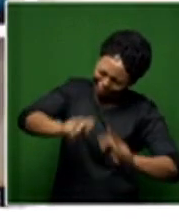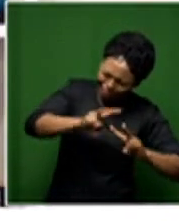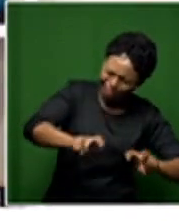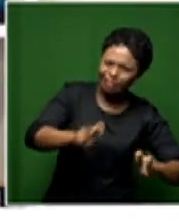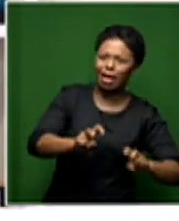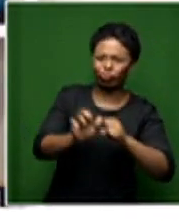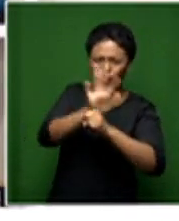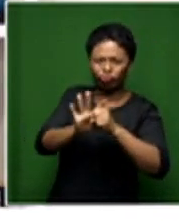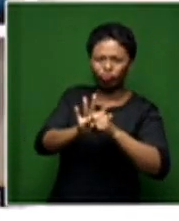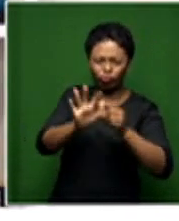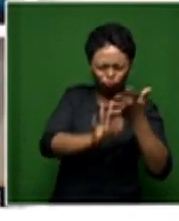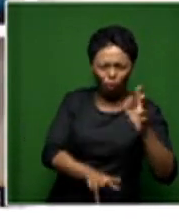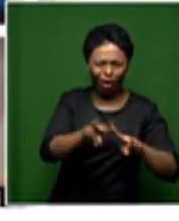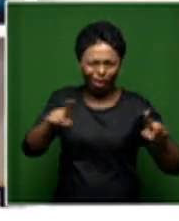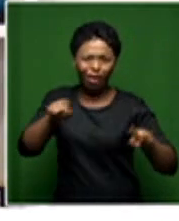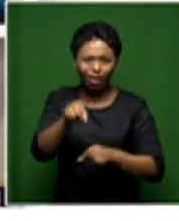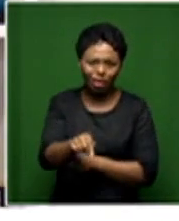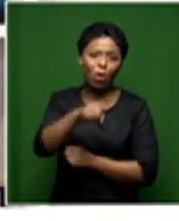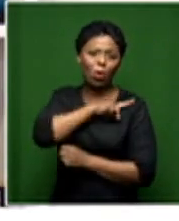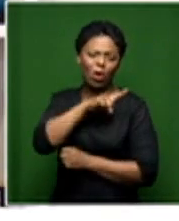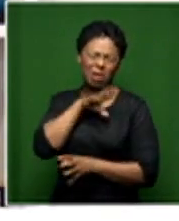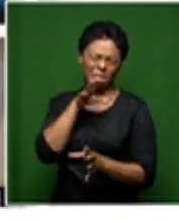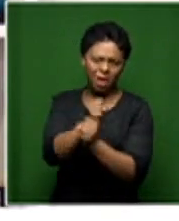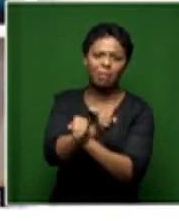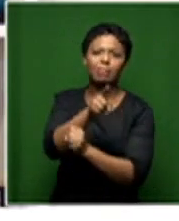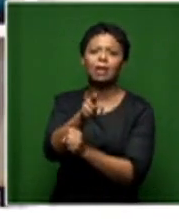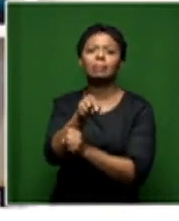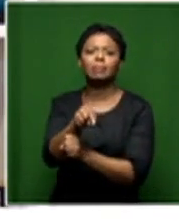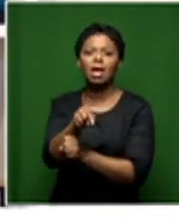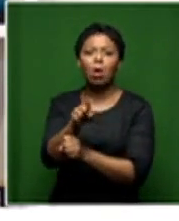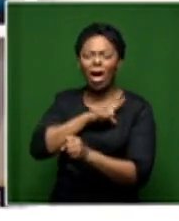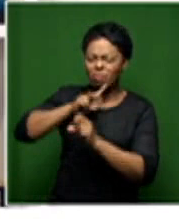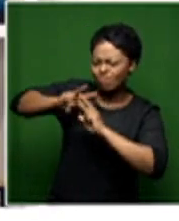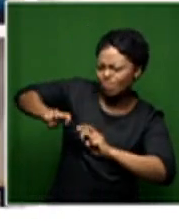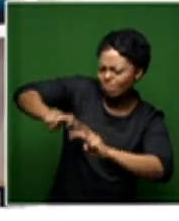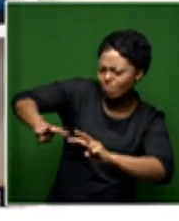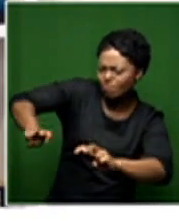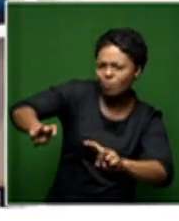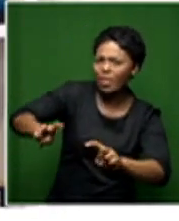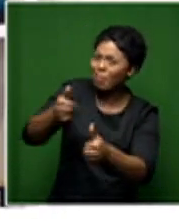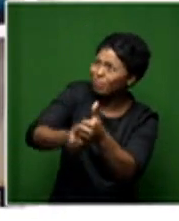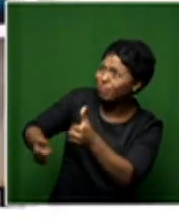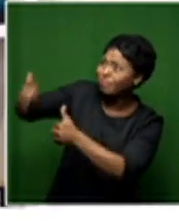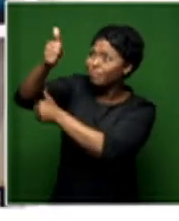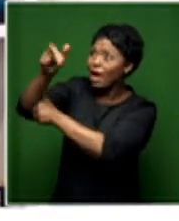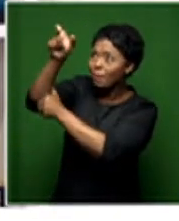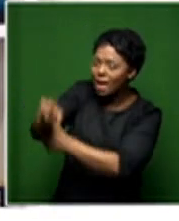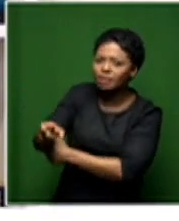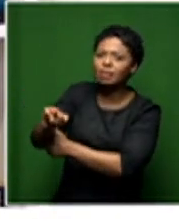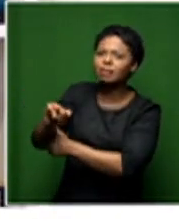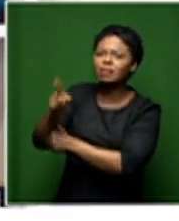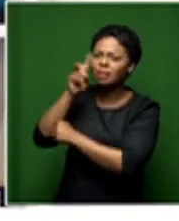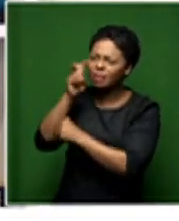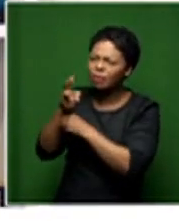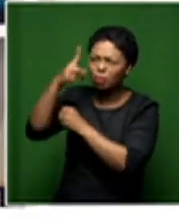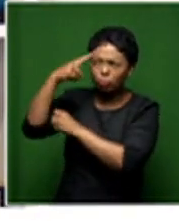said, I have done so much research. I think someone on top should really take note of the books